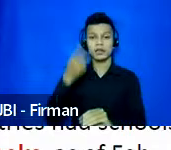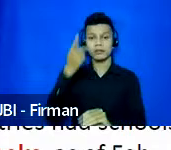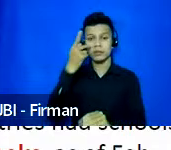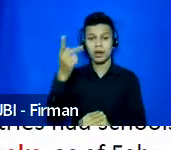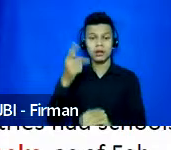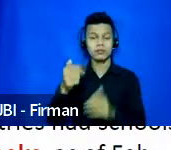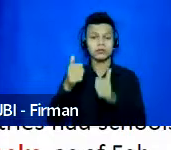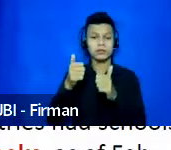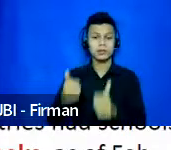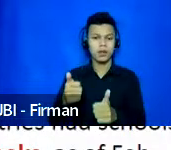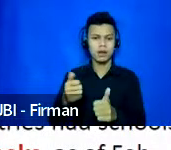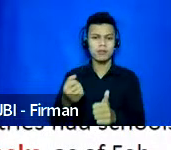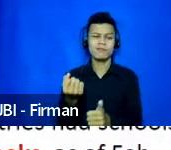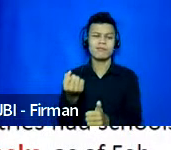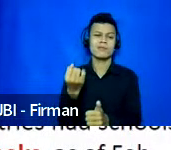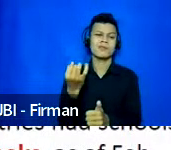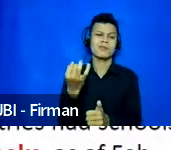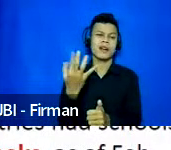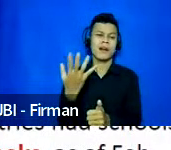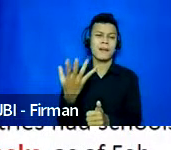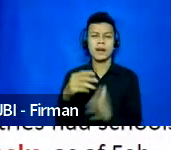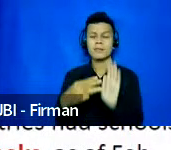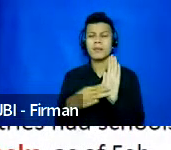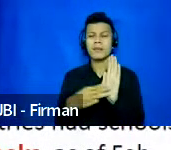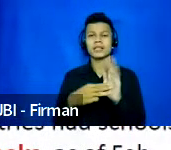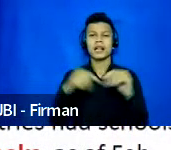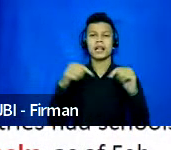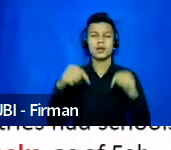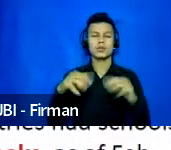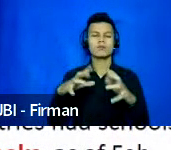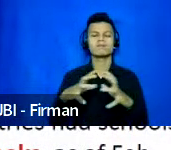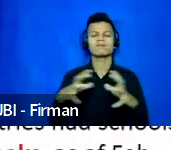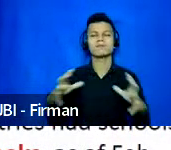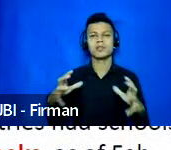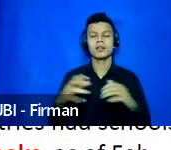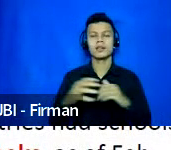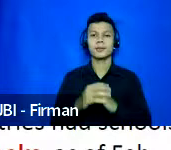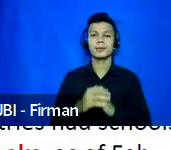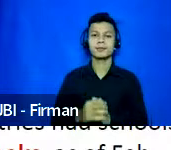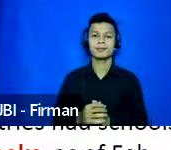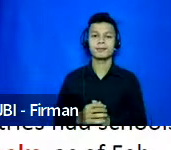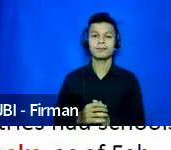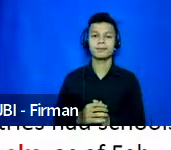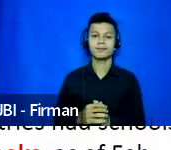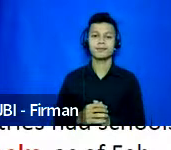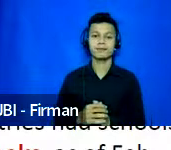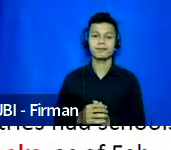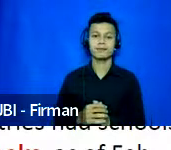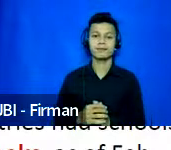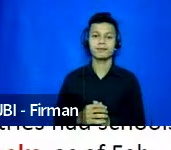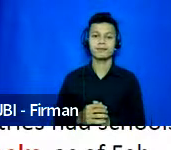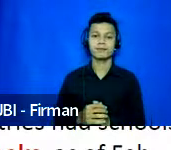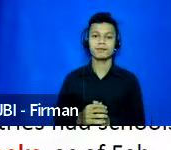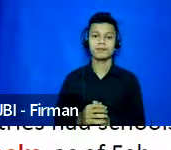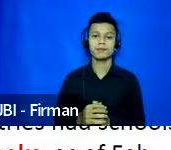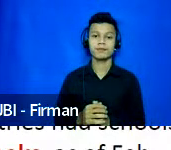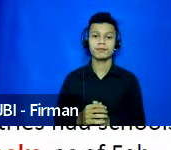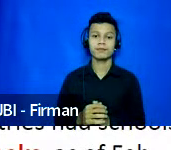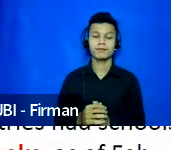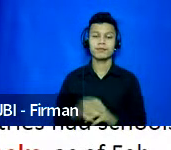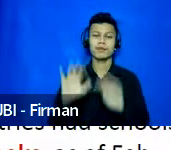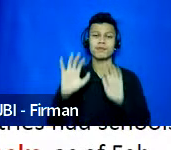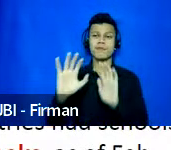been. There's been about 360 million children in this region who had their learning disrupted because of school